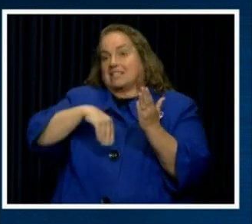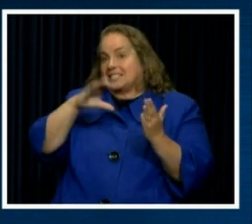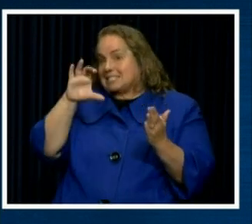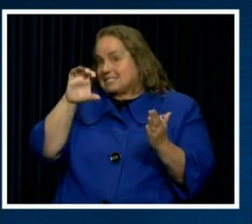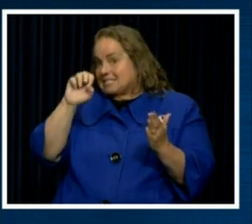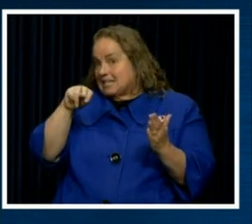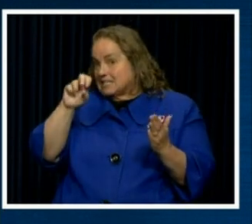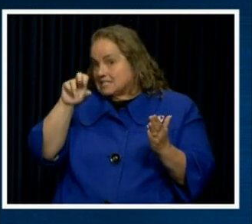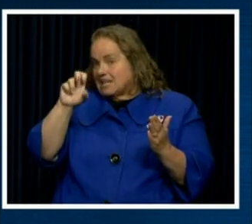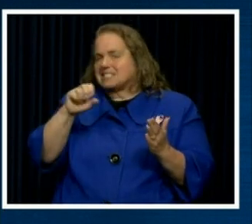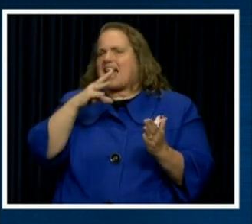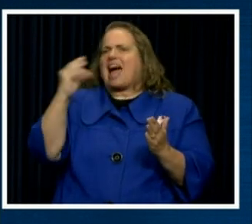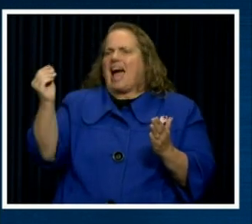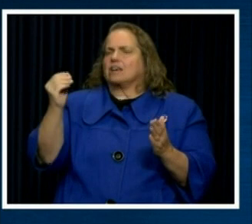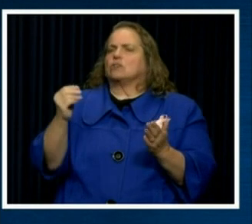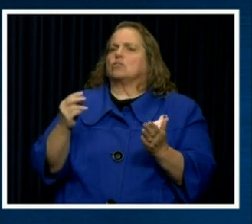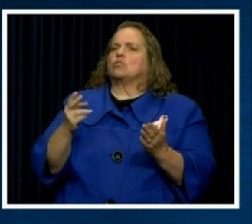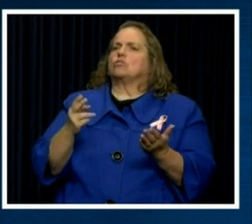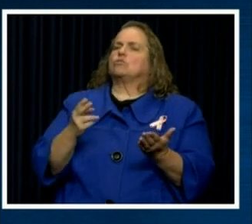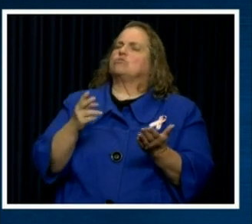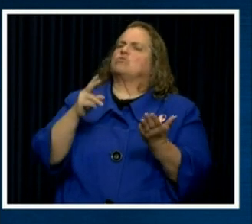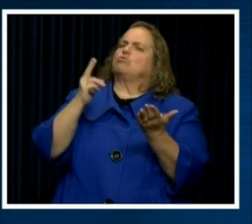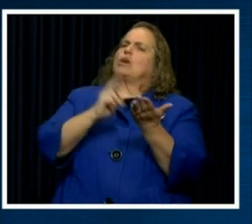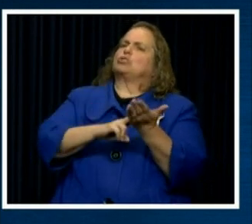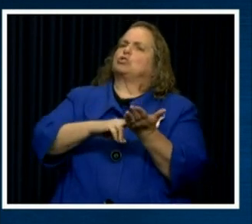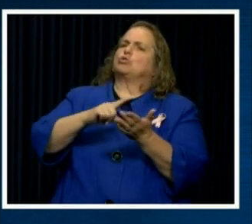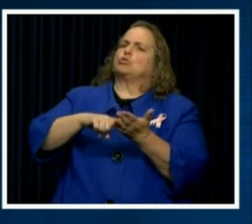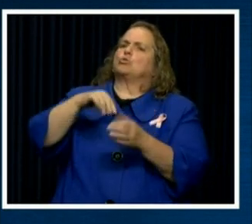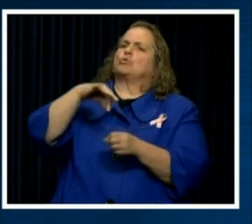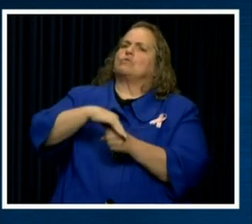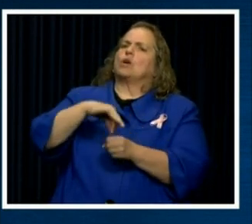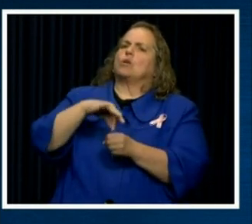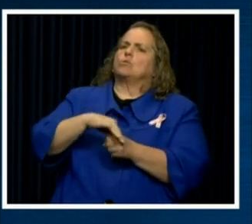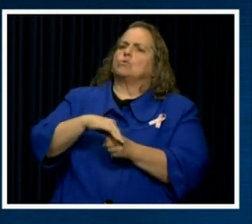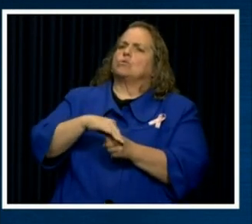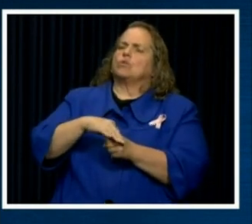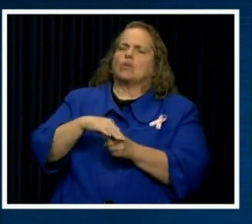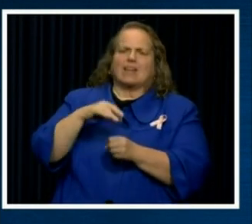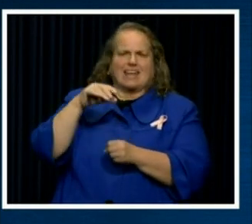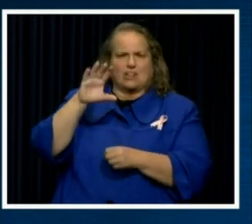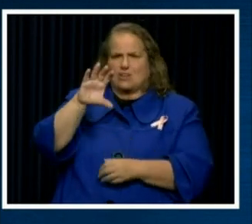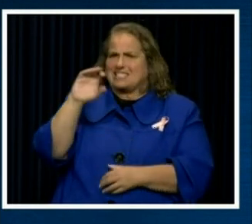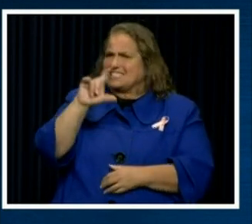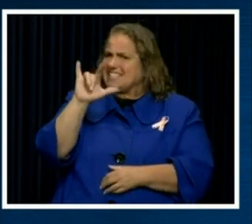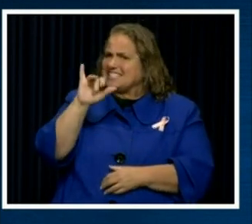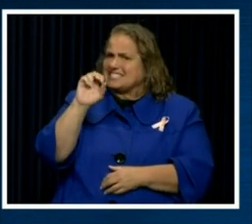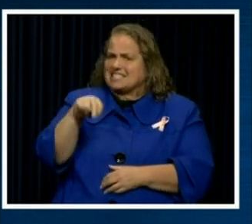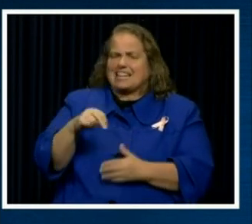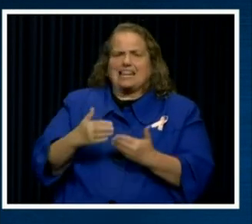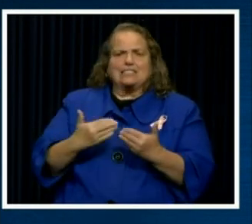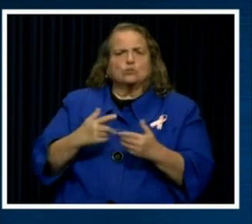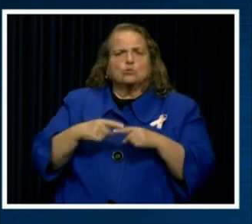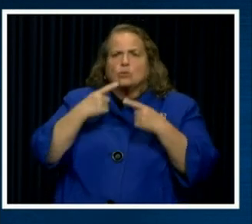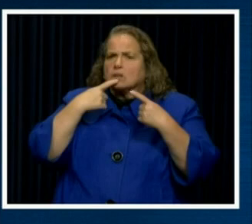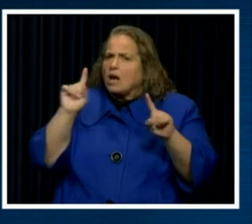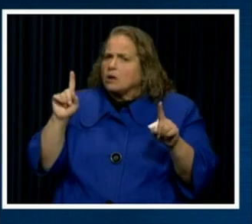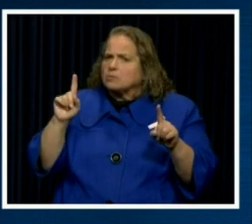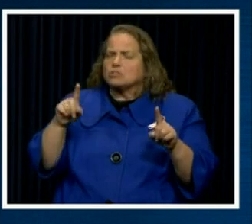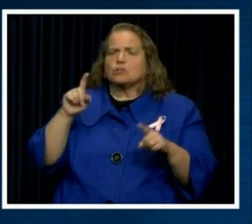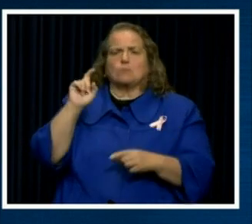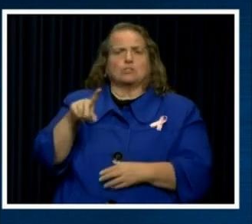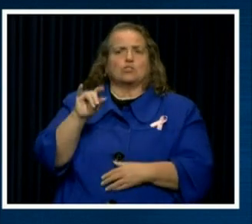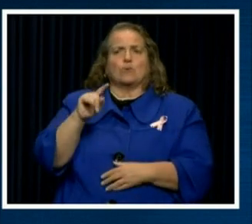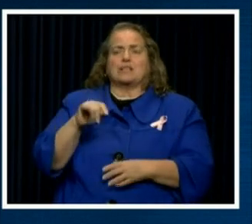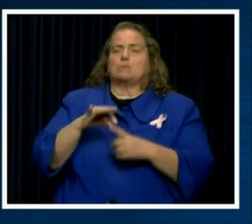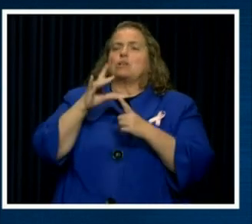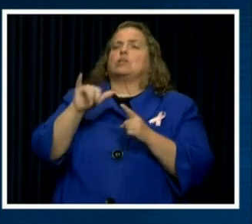are just three hallmarks of citizenship in the world we live in right now that is easy to accomplish, especially when we're